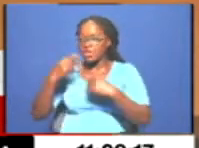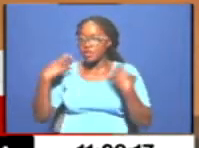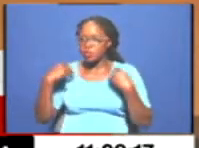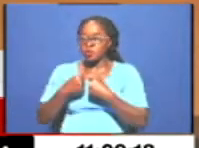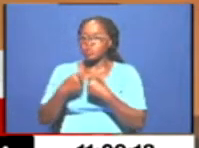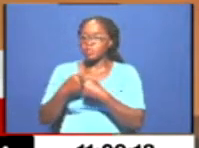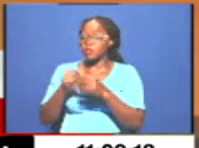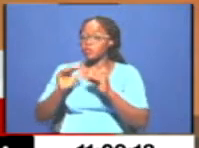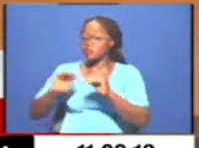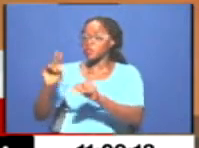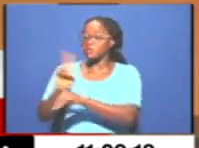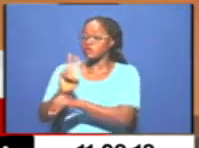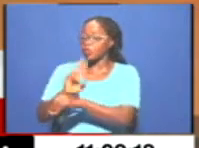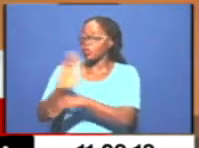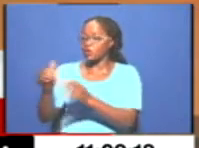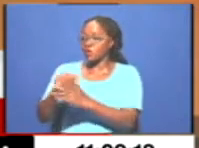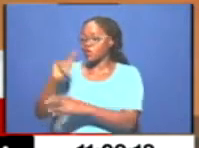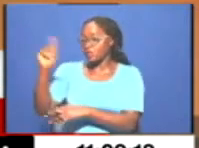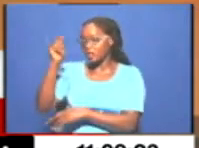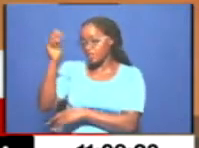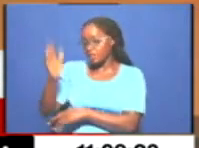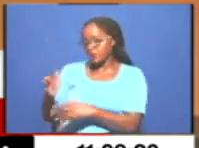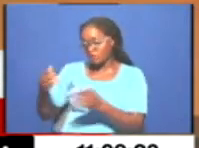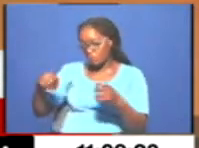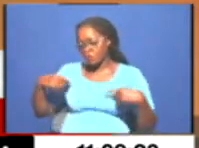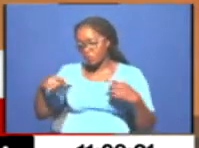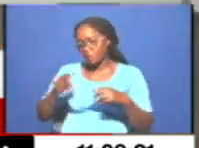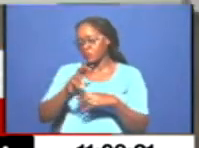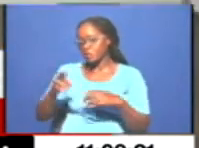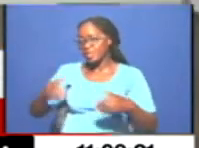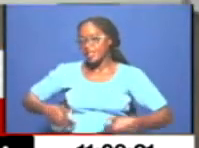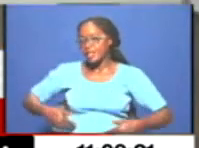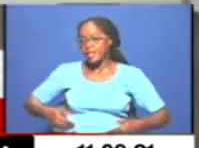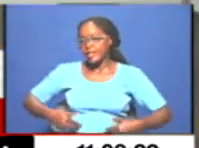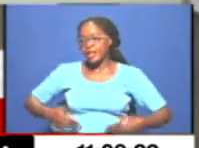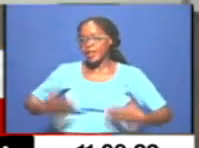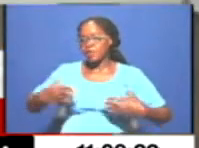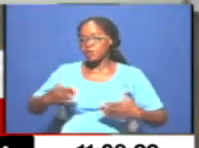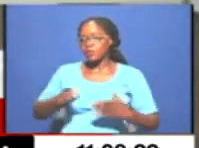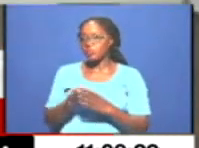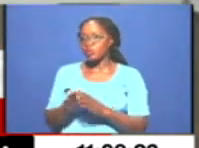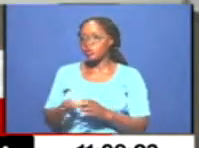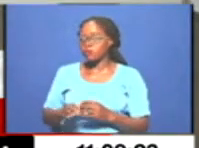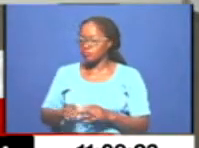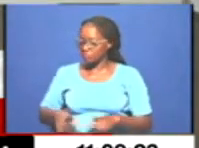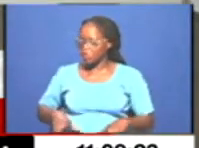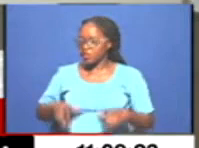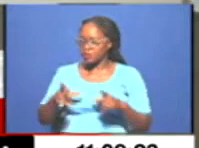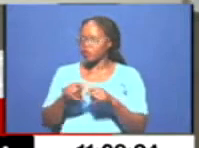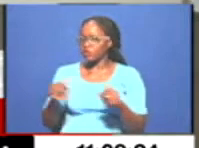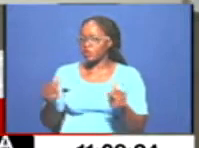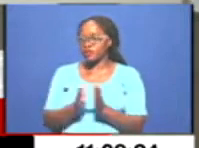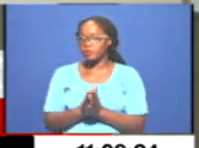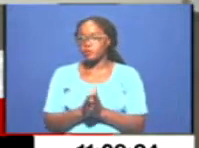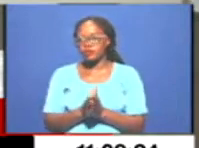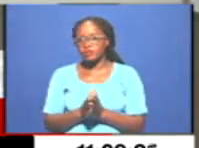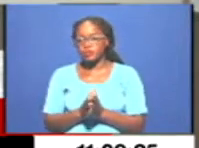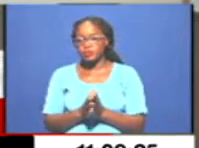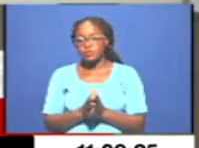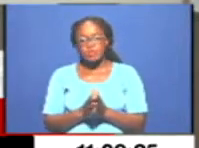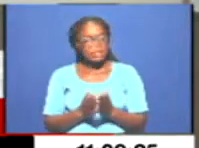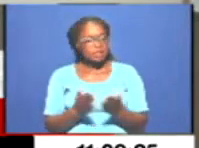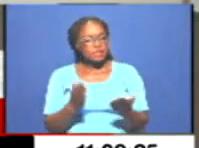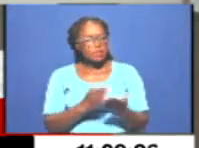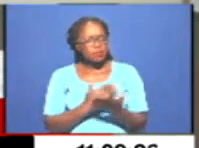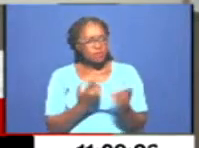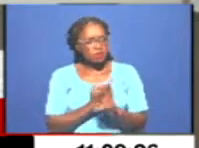us as citizens of Kenya will be proud if we see our youngsters living them out. Now, and I'd like to bring in something else